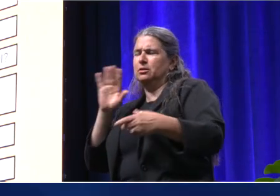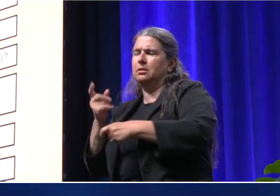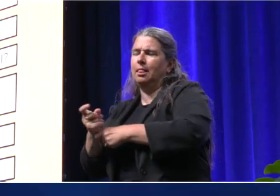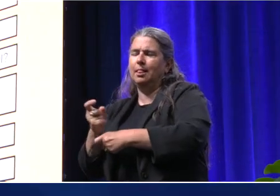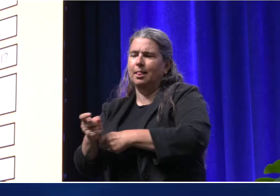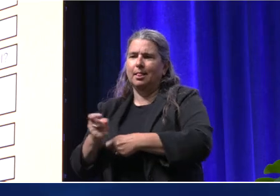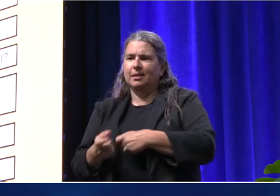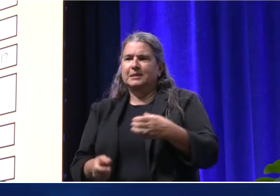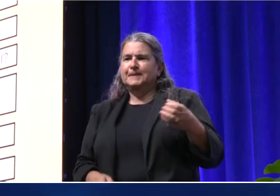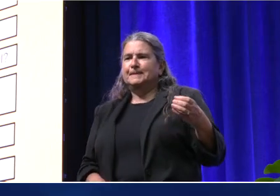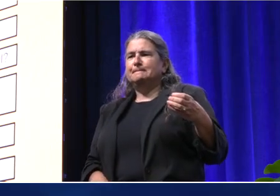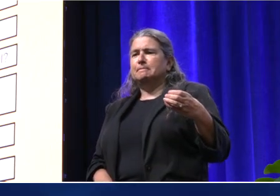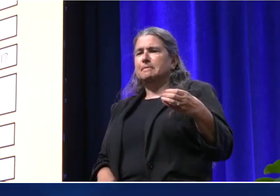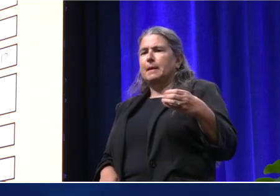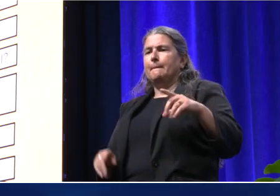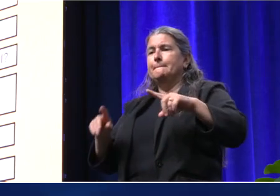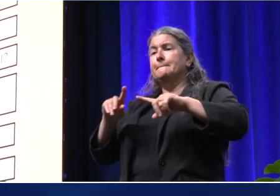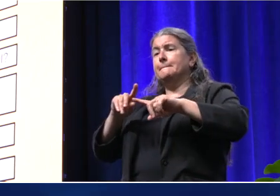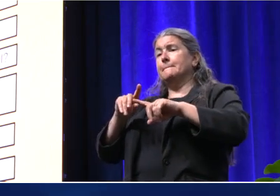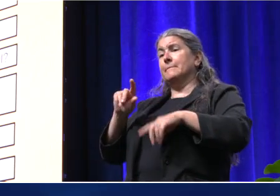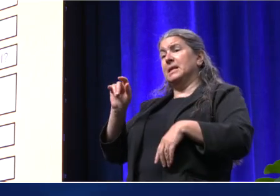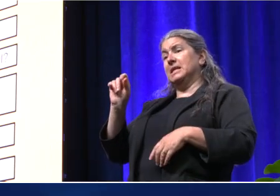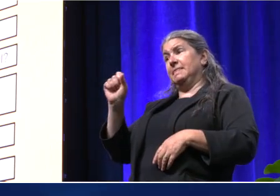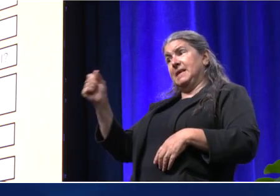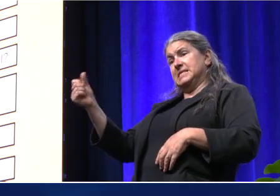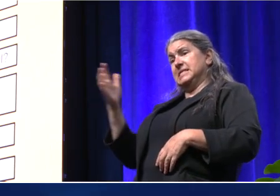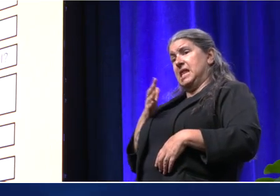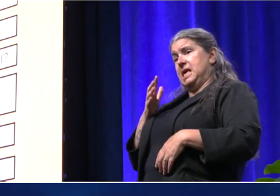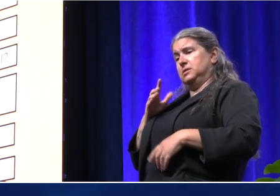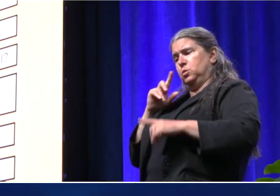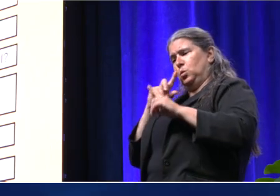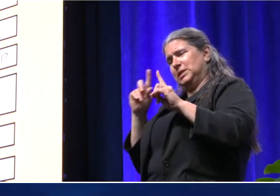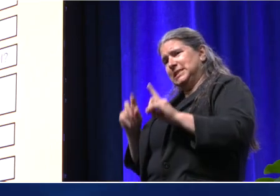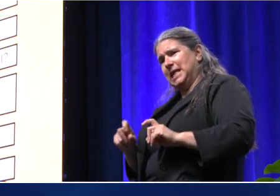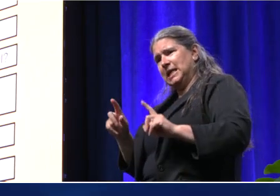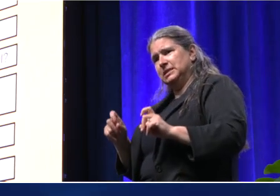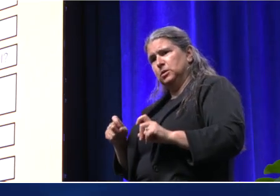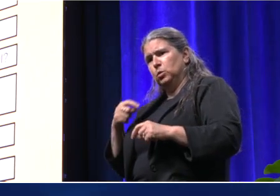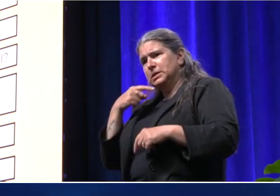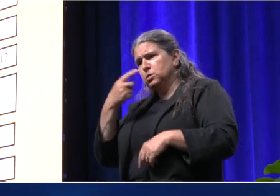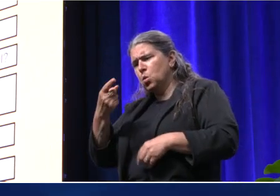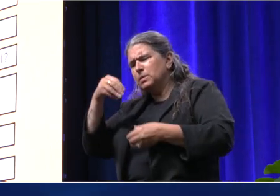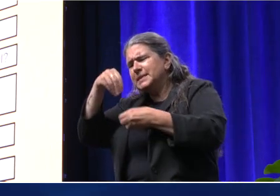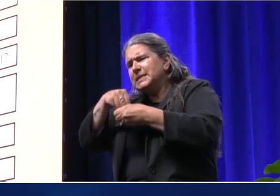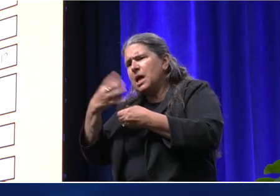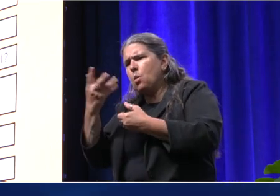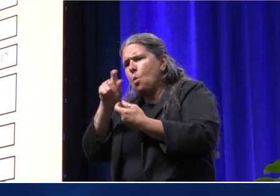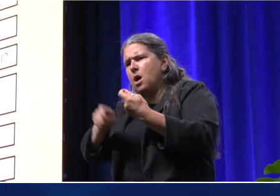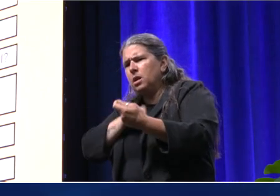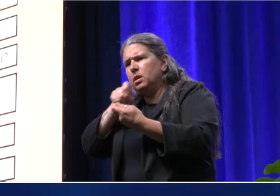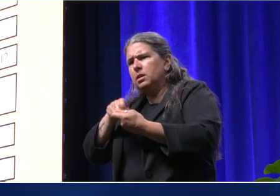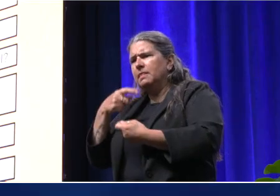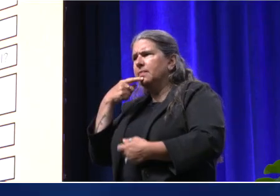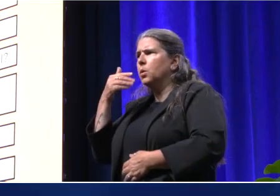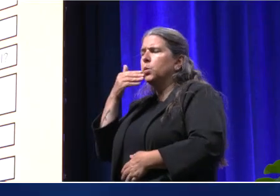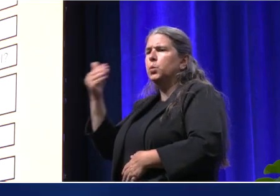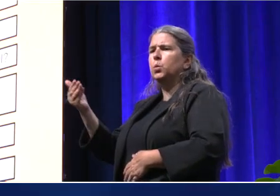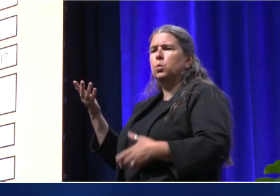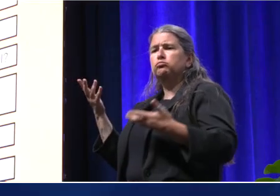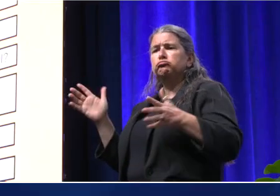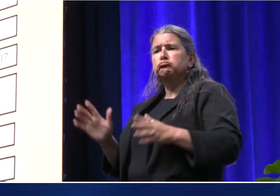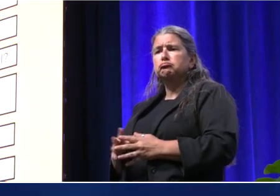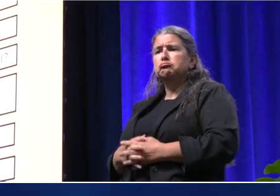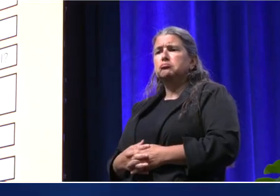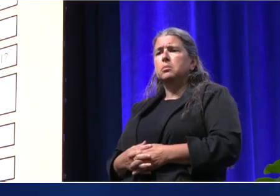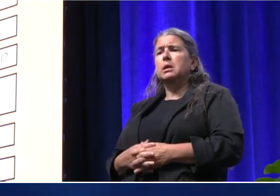colors or what. They sent us some normal samples. We tested it, told them what was in those samples, and they were like, thank you so much. Now we have